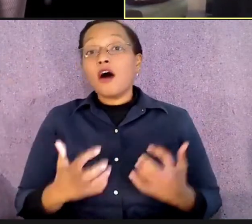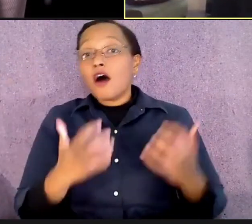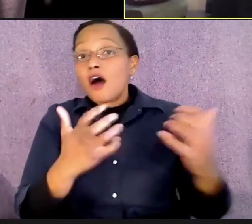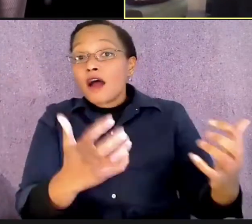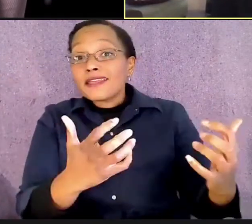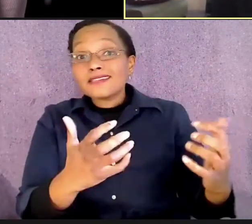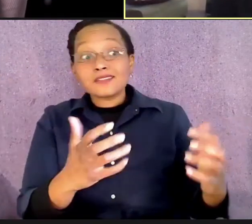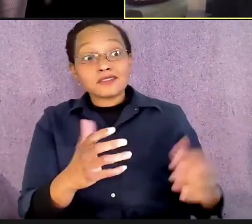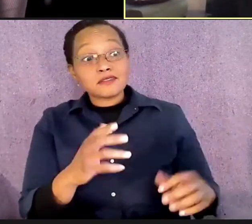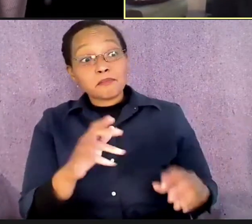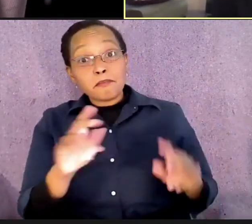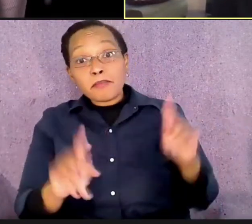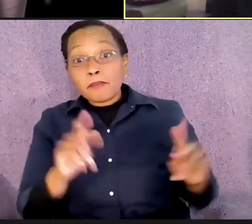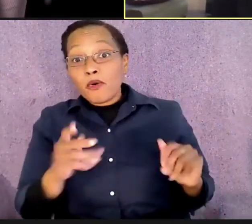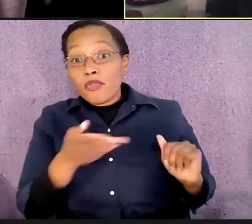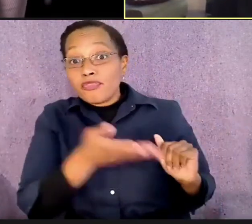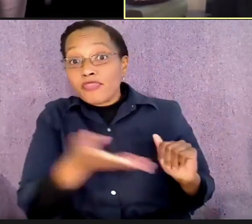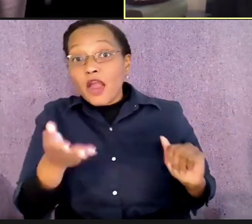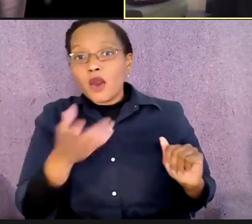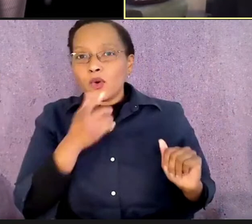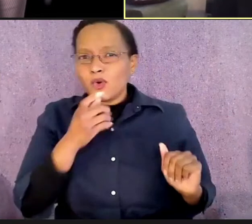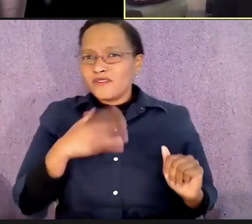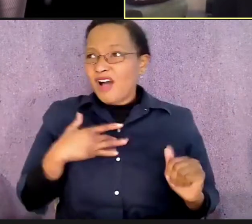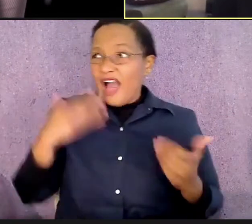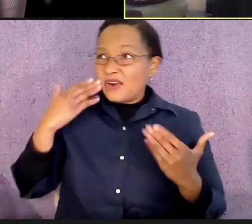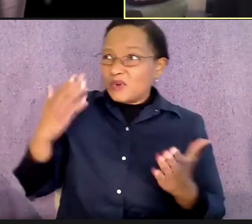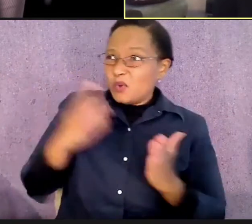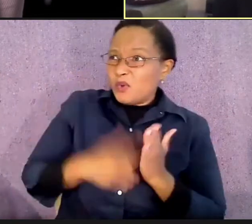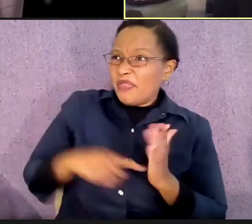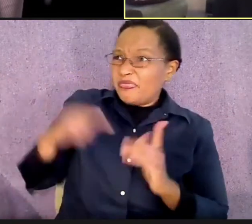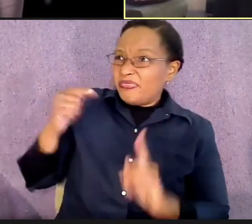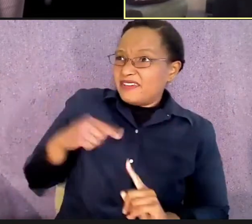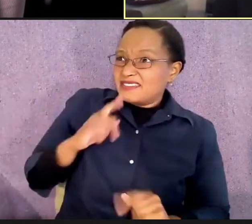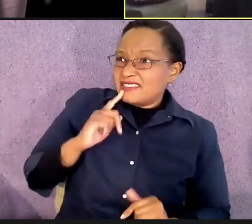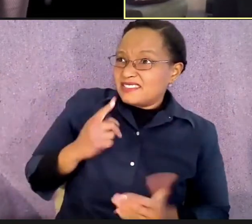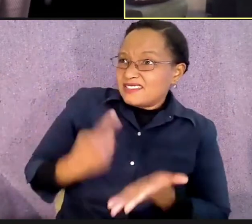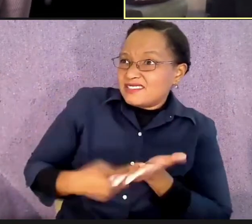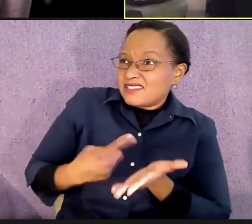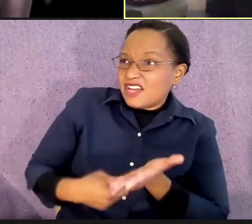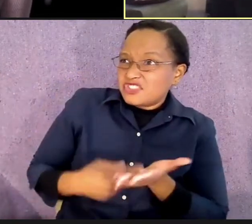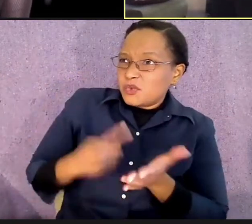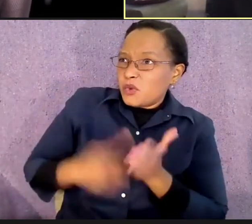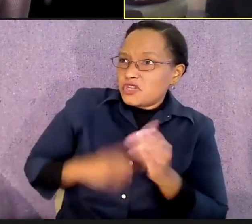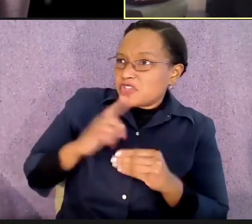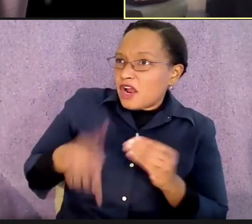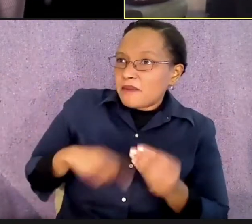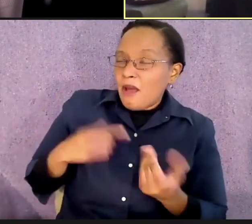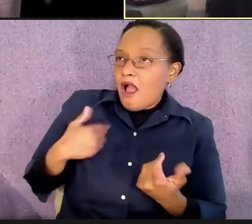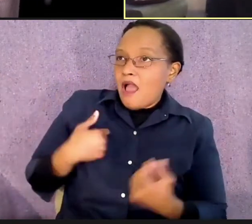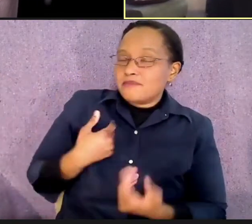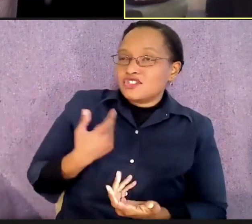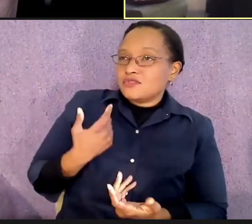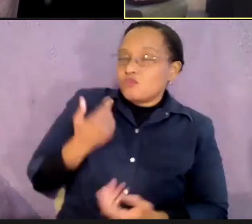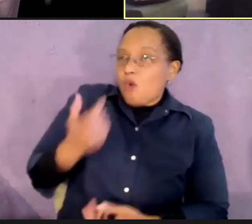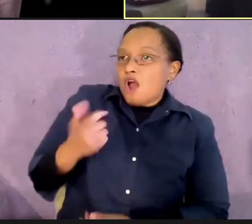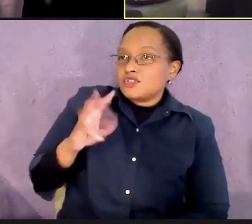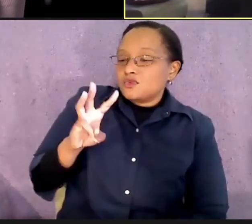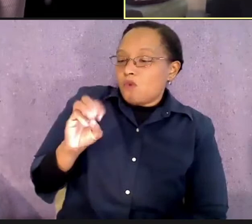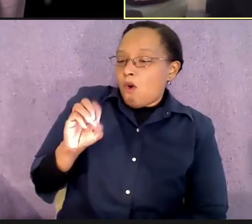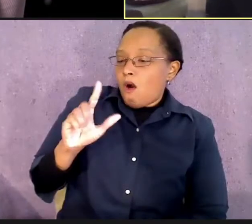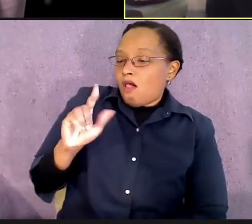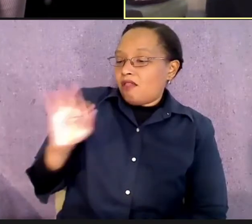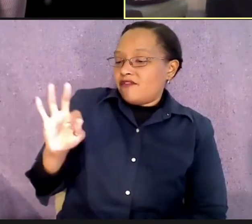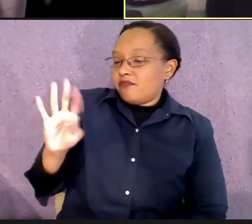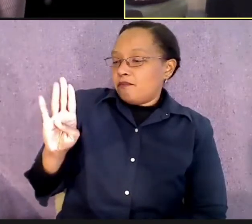it. I'm just sort of still sitting at my TV. Wolf Blitzer just went off the air. Wolf,